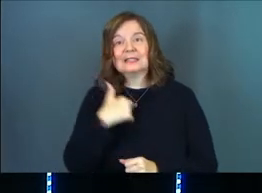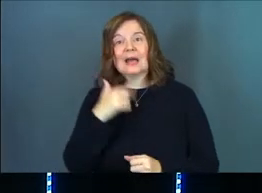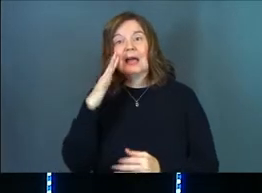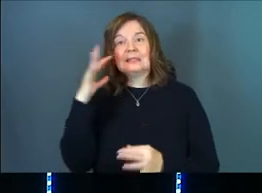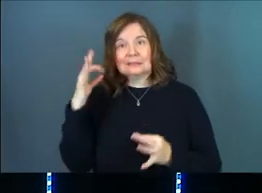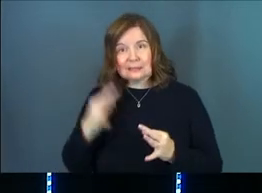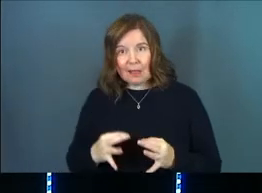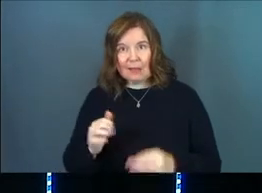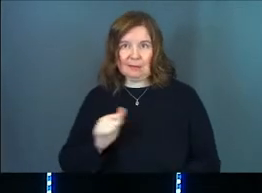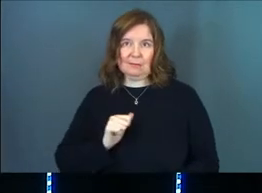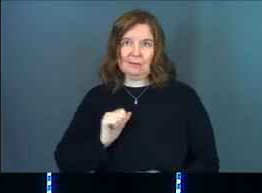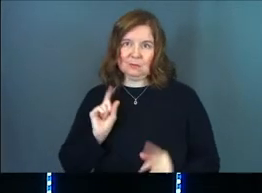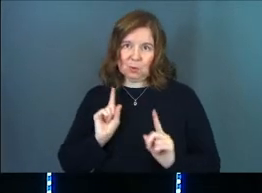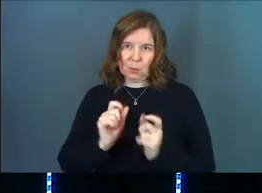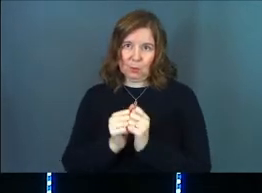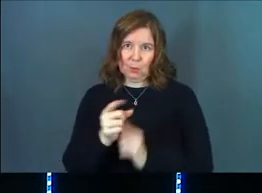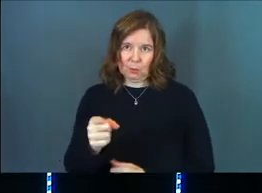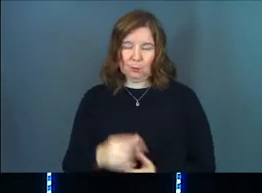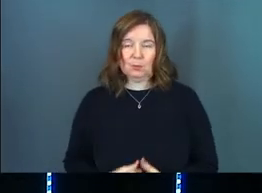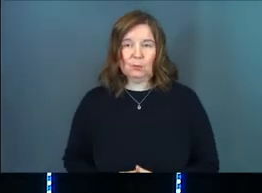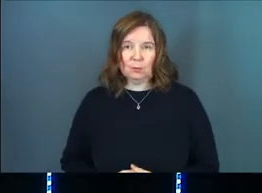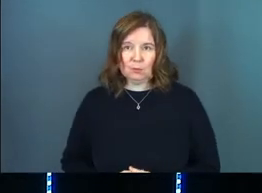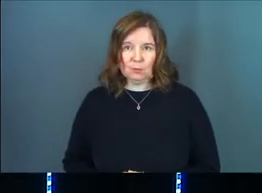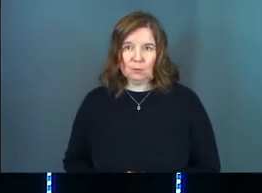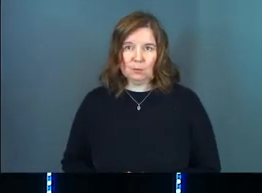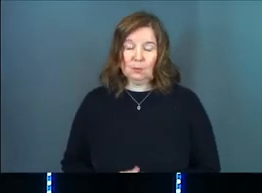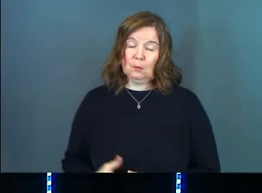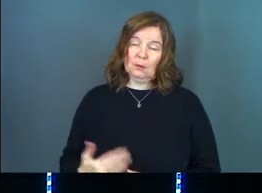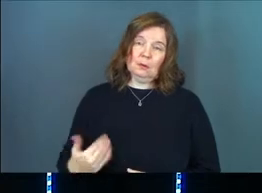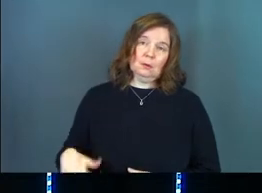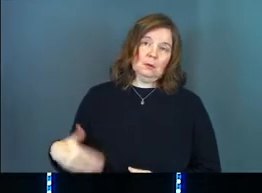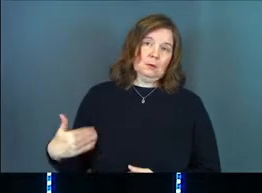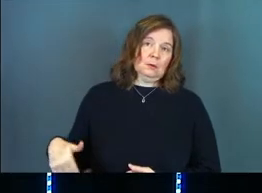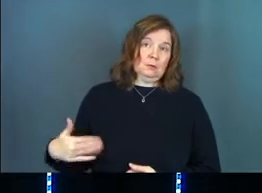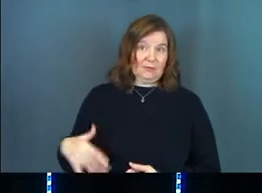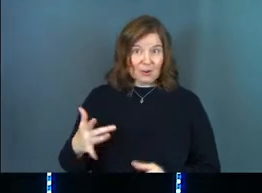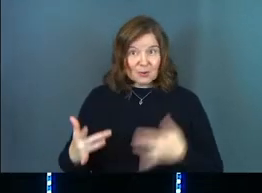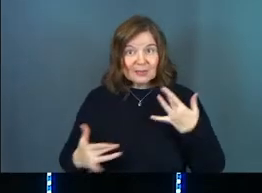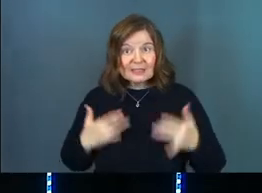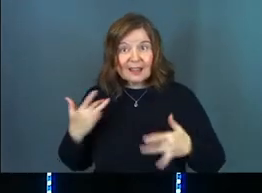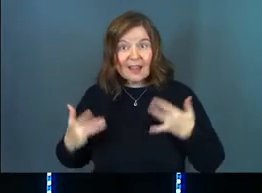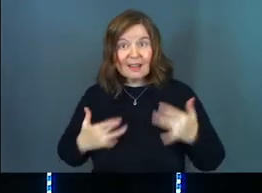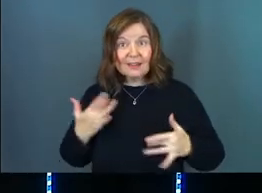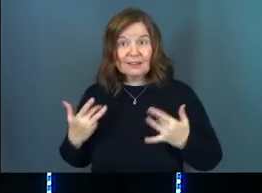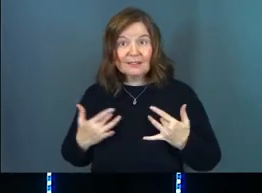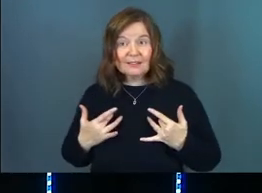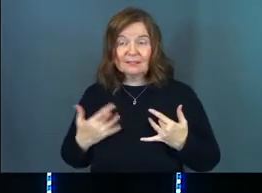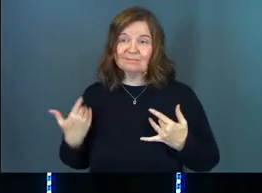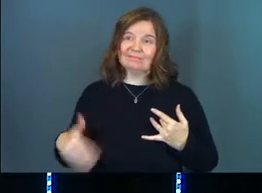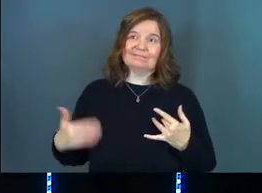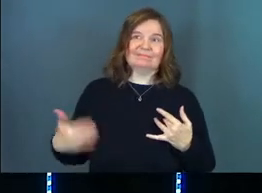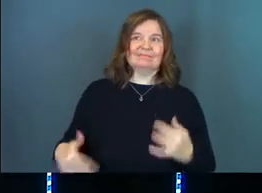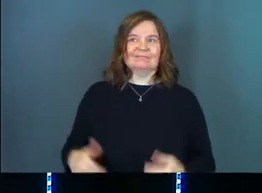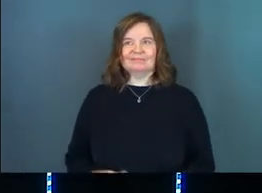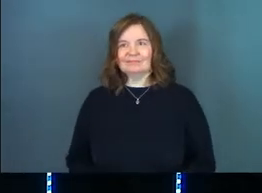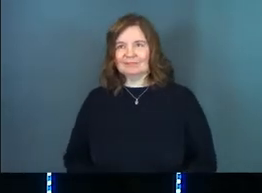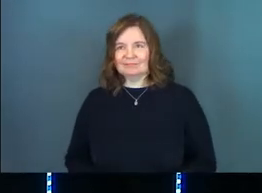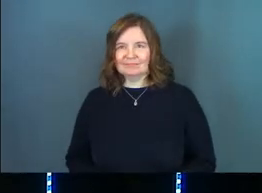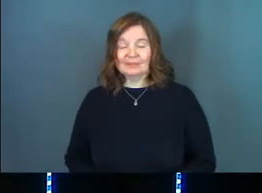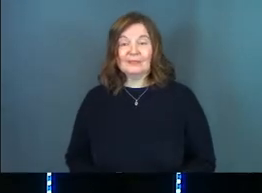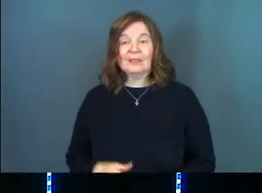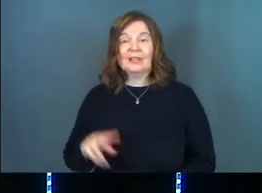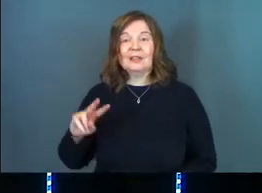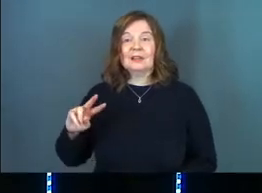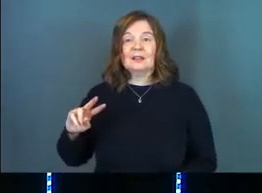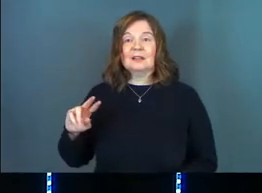I chose to walk off with you. Whew. Are you excited? Gosh!